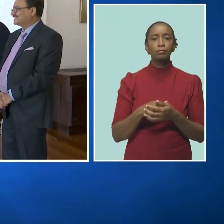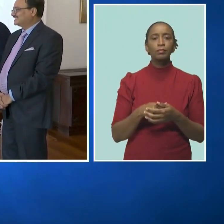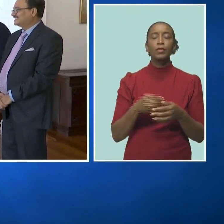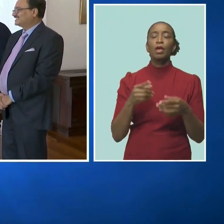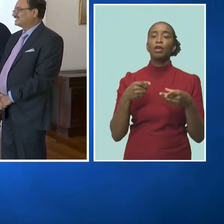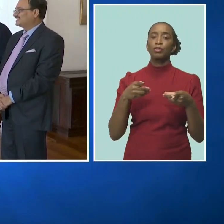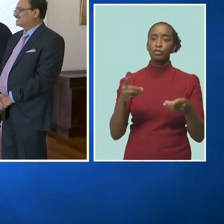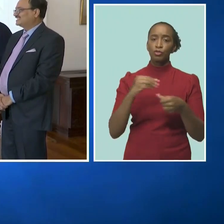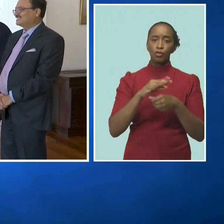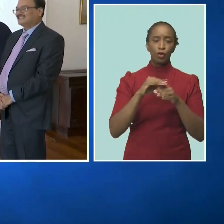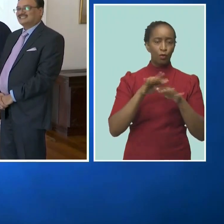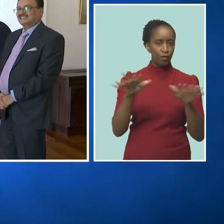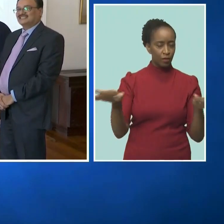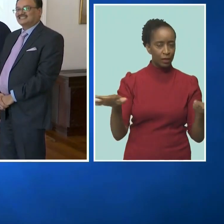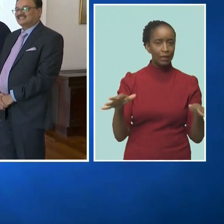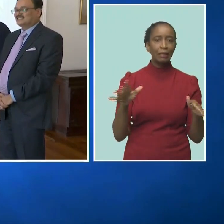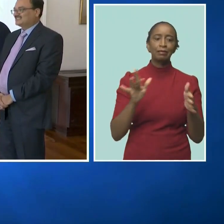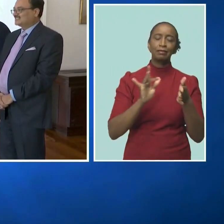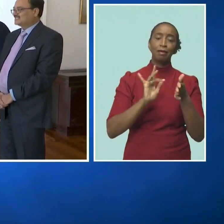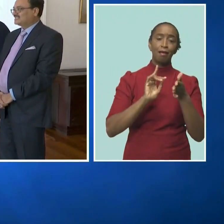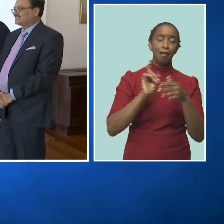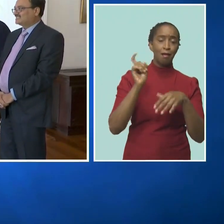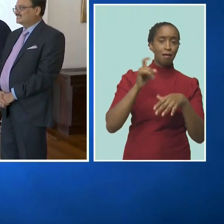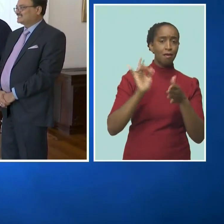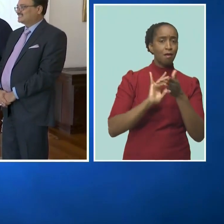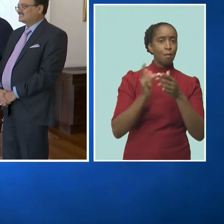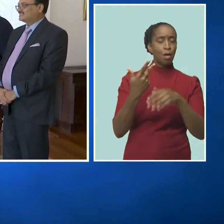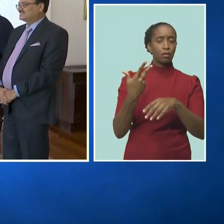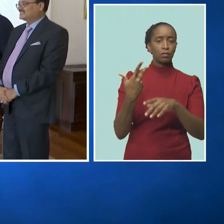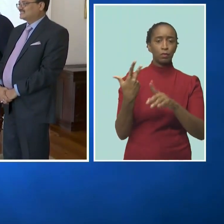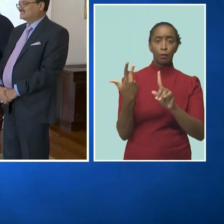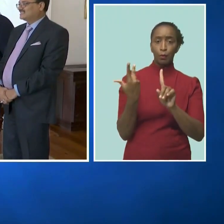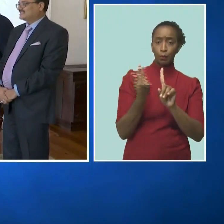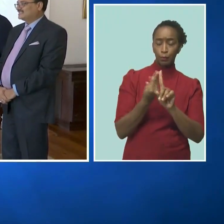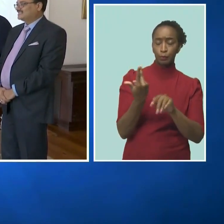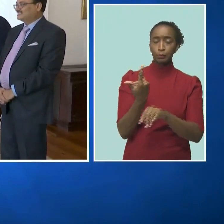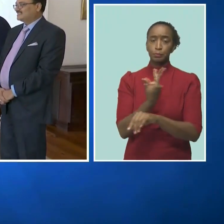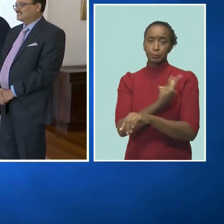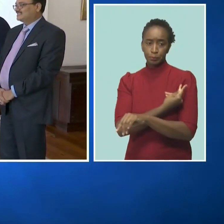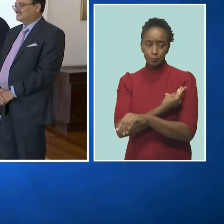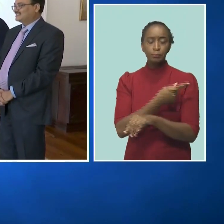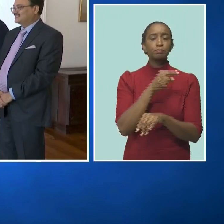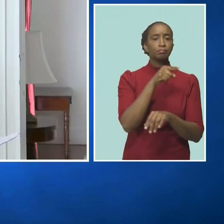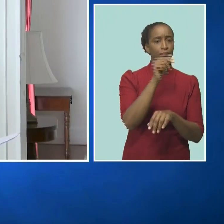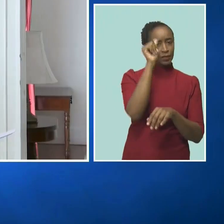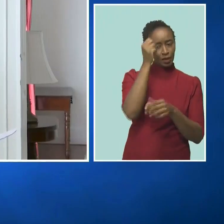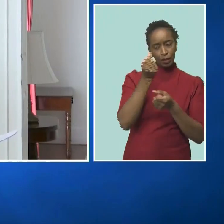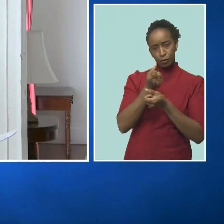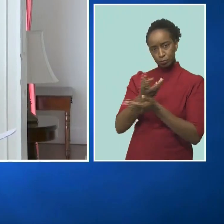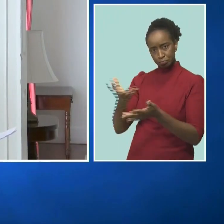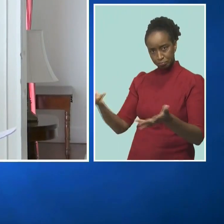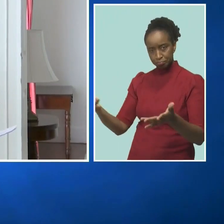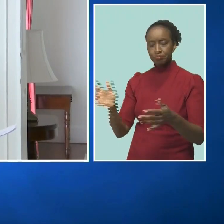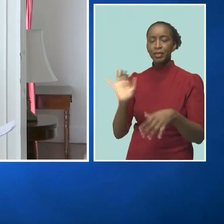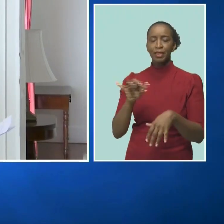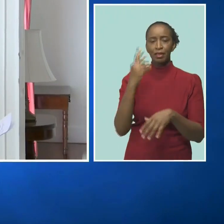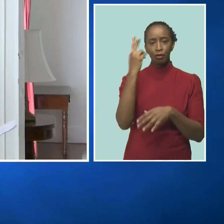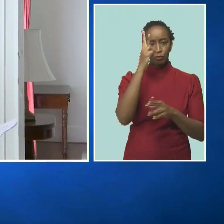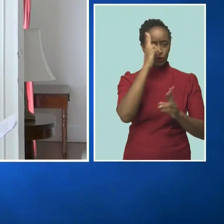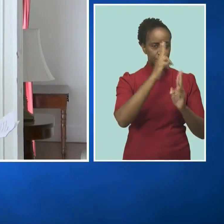much-needed vaccines. And he says since the establishment of diplomatic relations between the two countries in